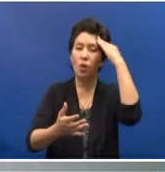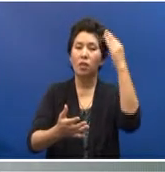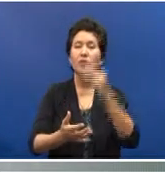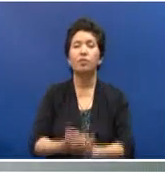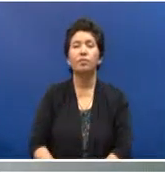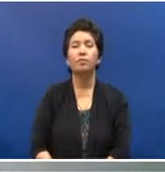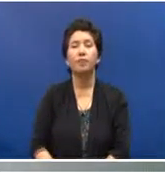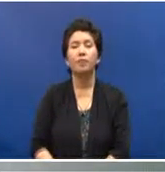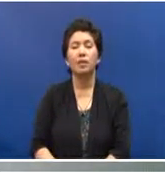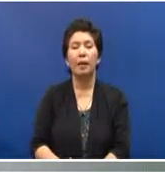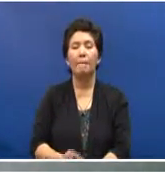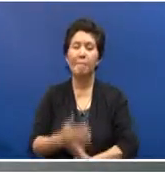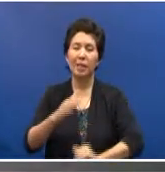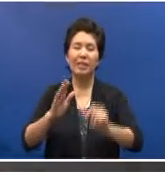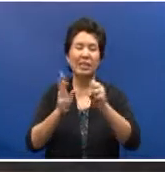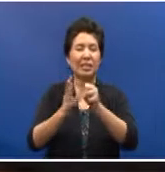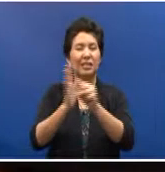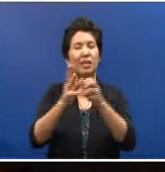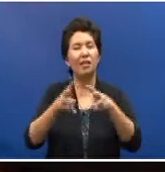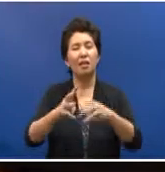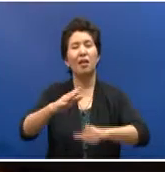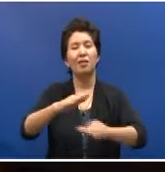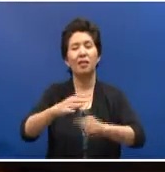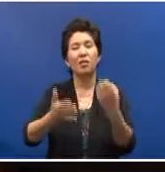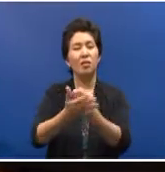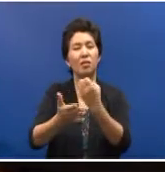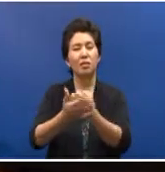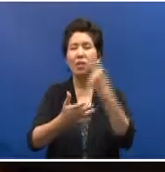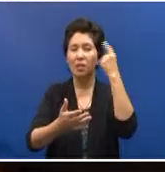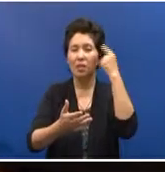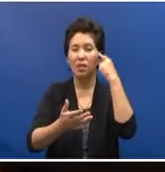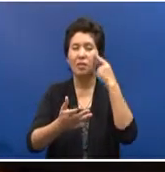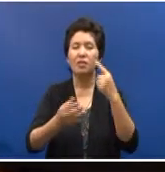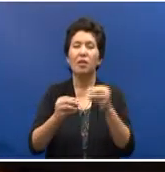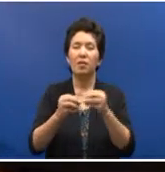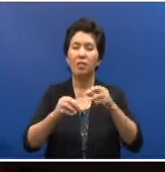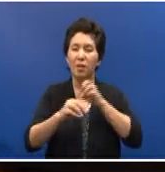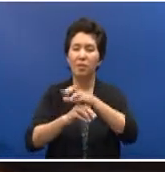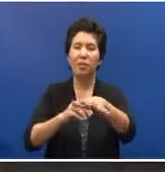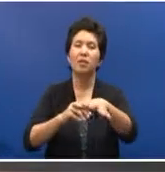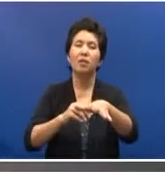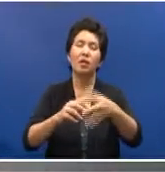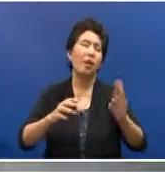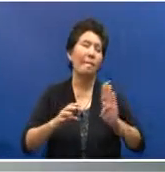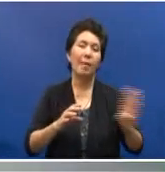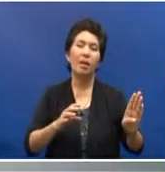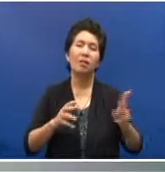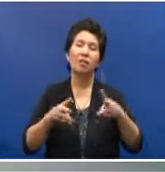Okay, so basically, economic thinking is very much influenced by Western capitalist